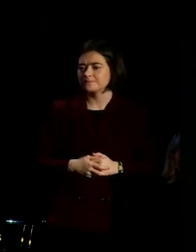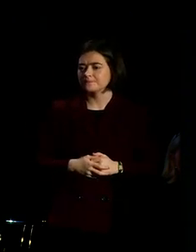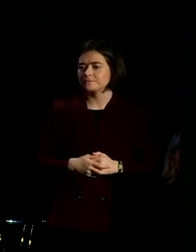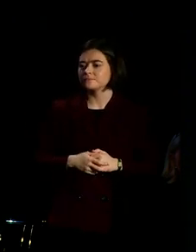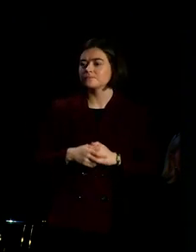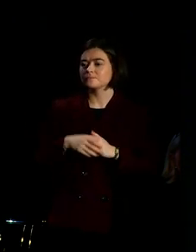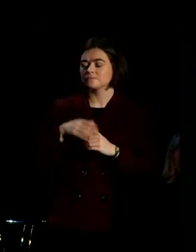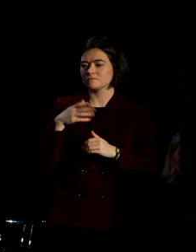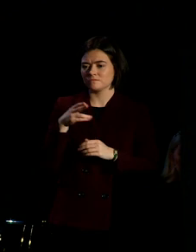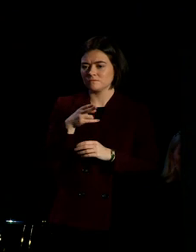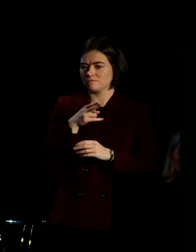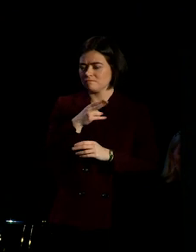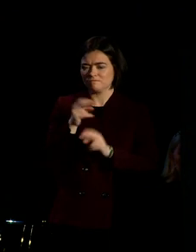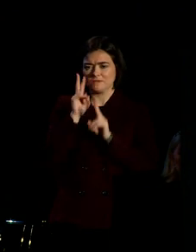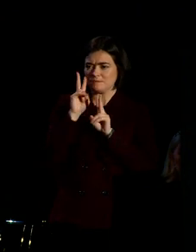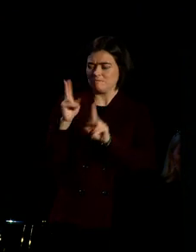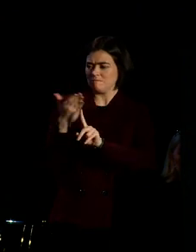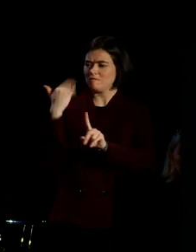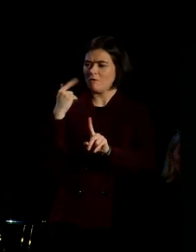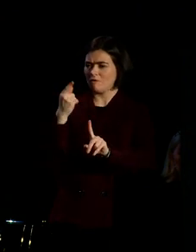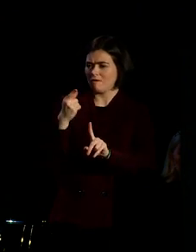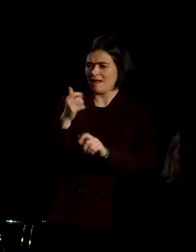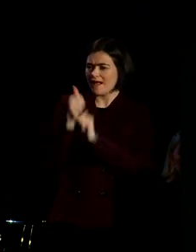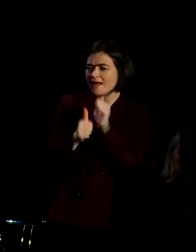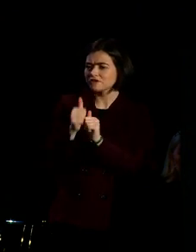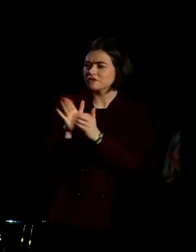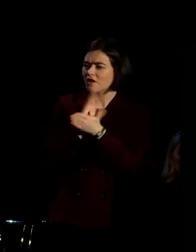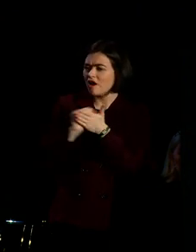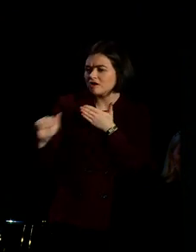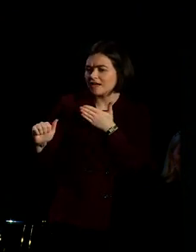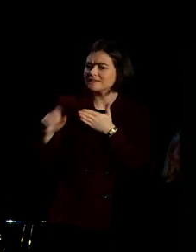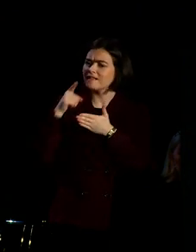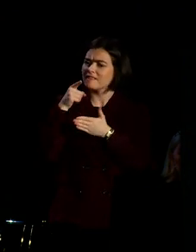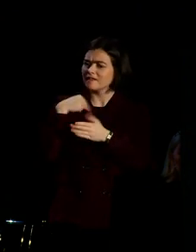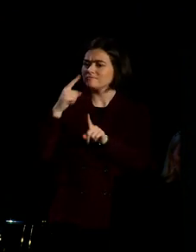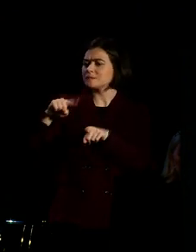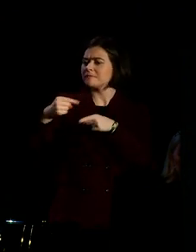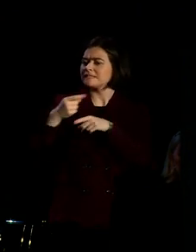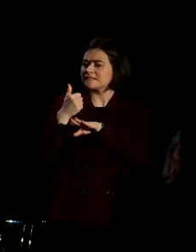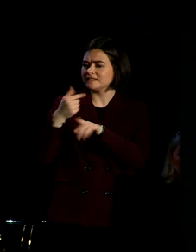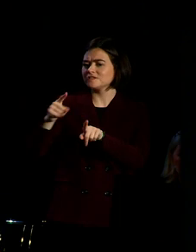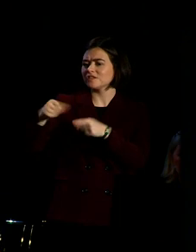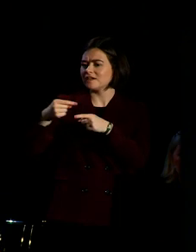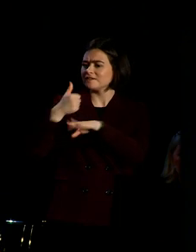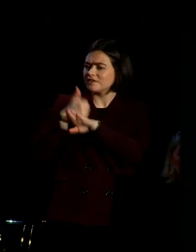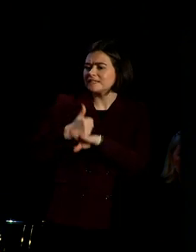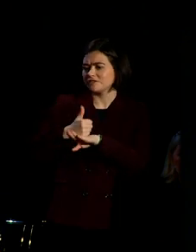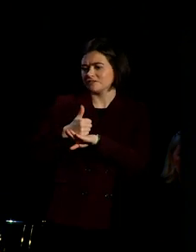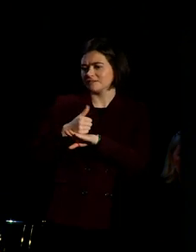The unprecedented character of the Holocaust fundamentally challenged the foundations of civilization.